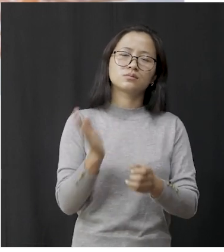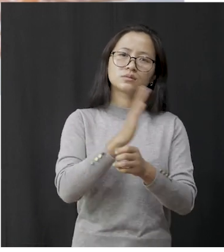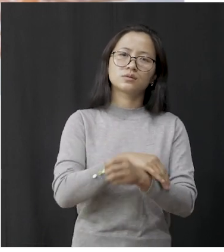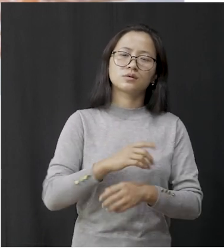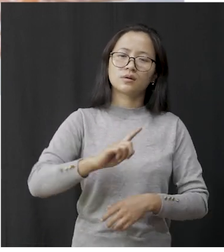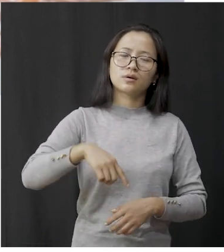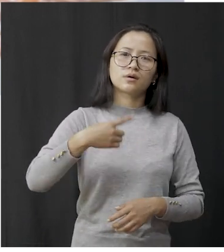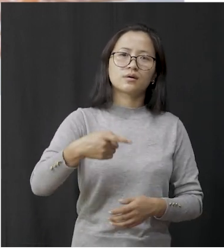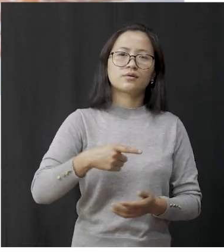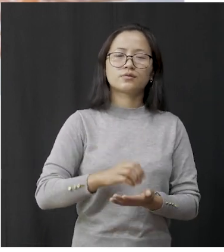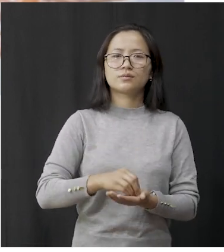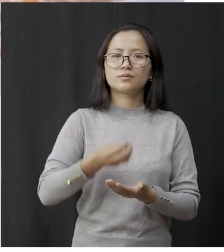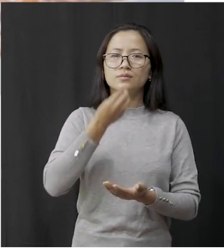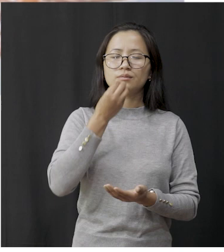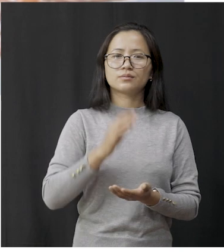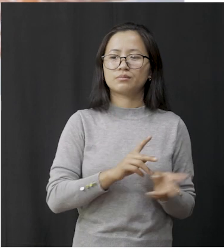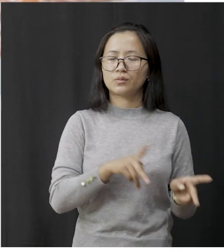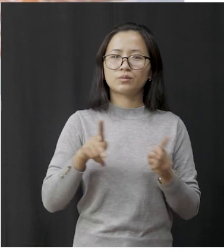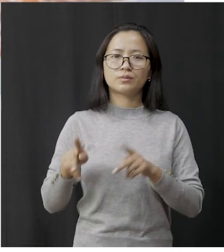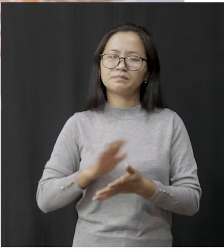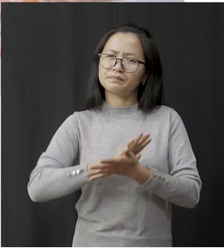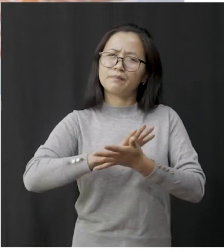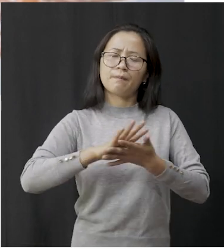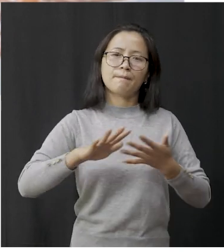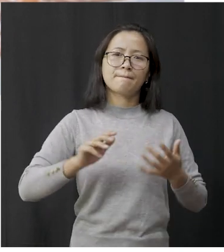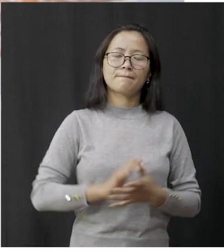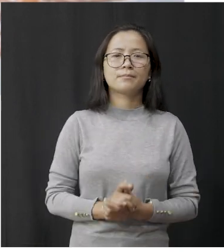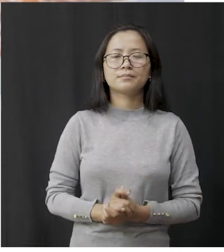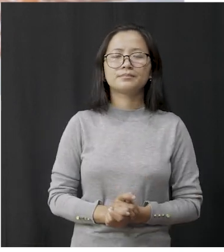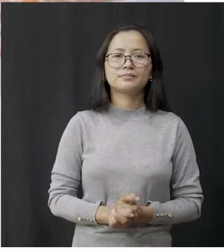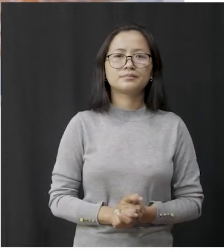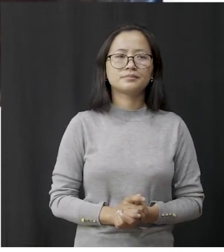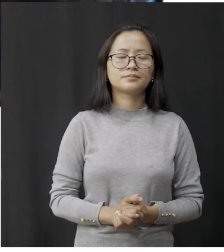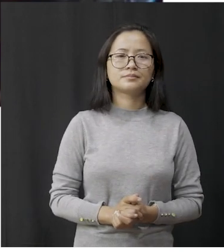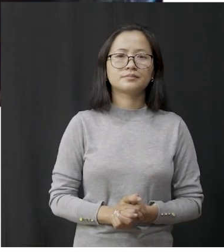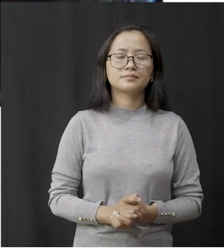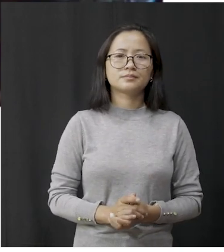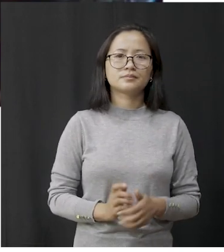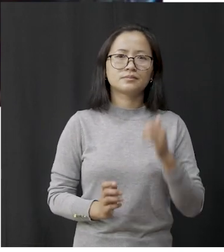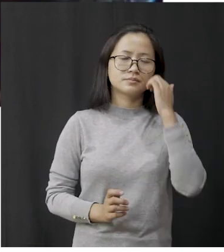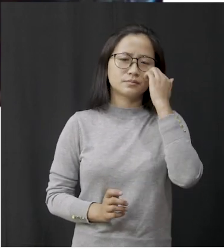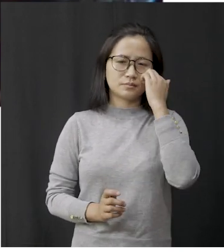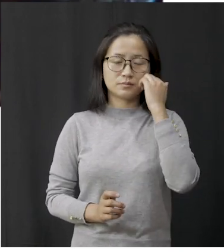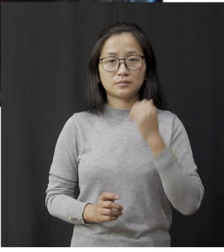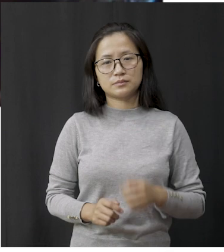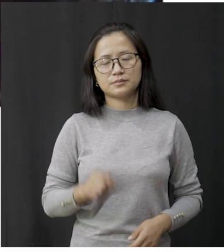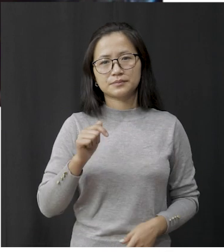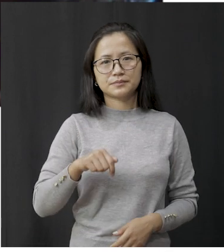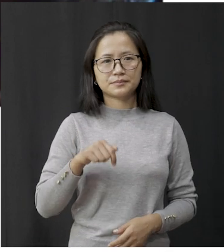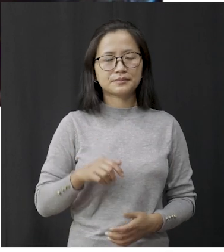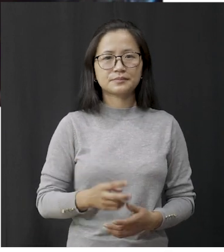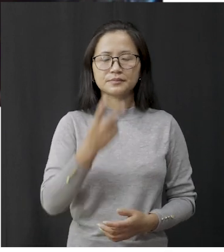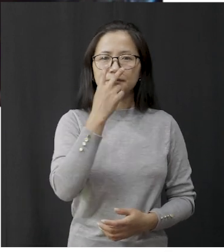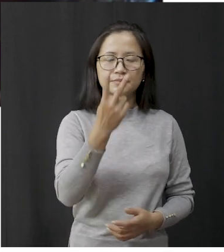before every meal properly. Okay? Okay. So now,